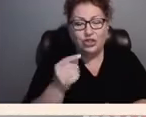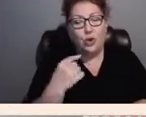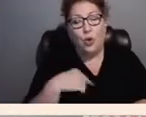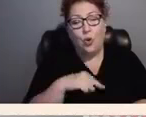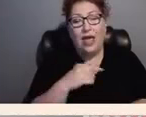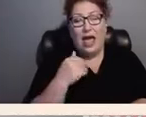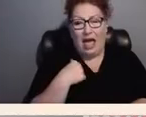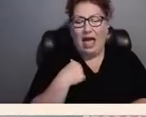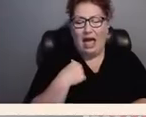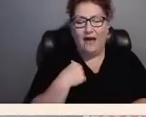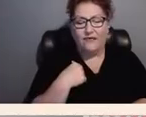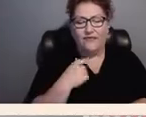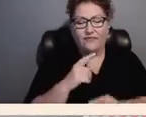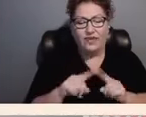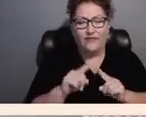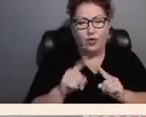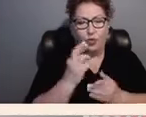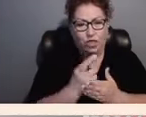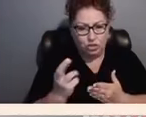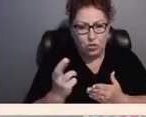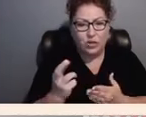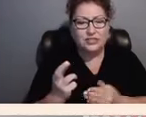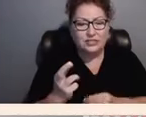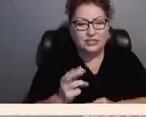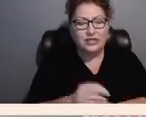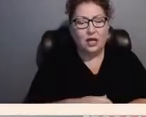has resources. I'm